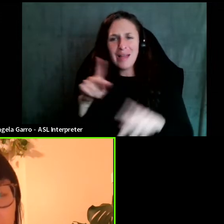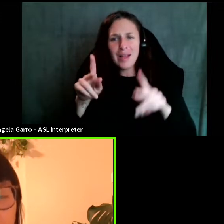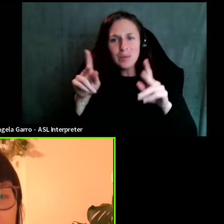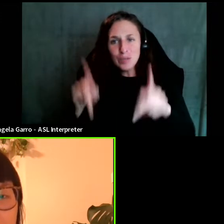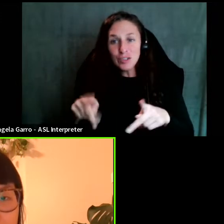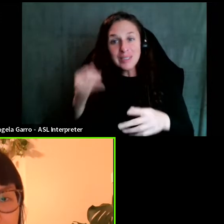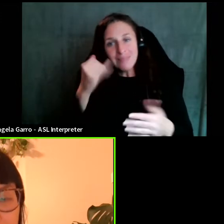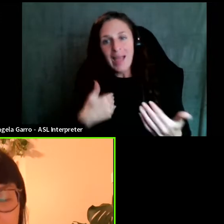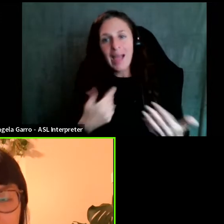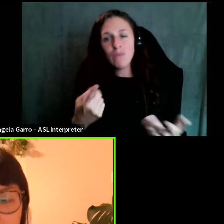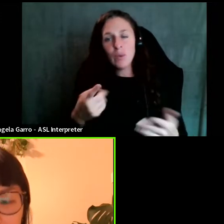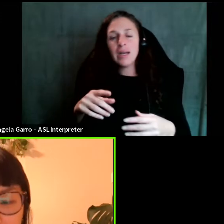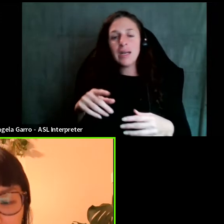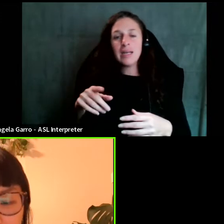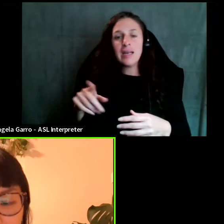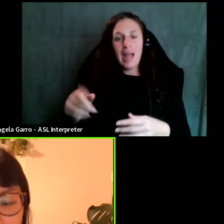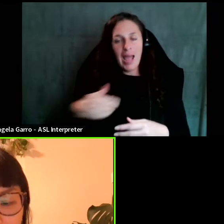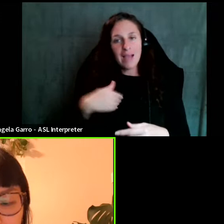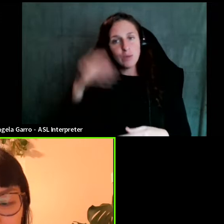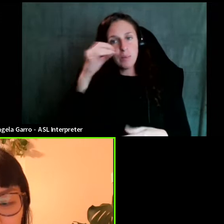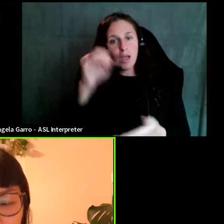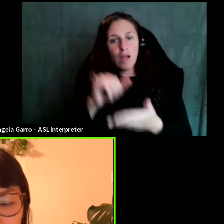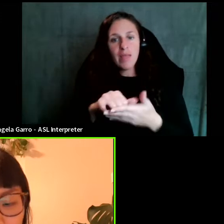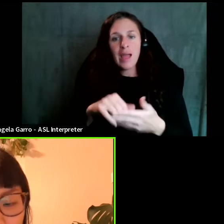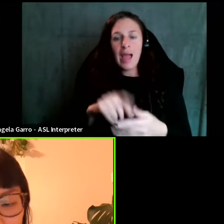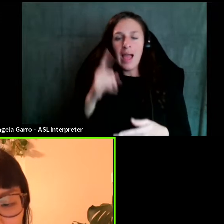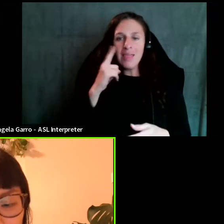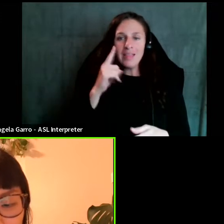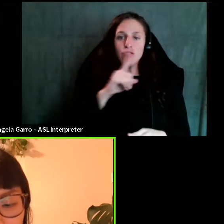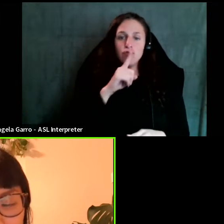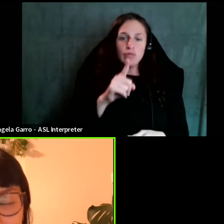think it's a shame that he has been